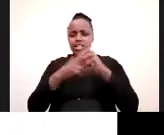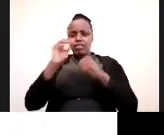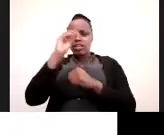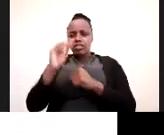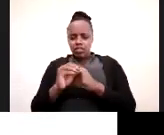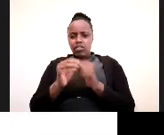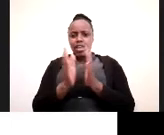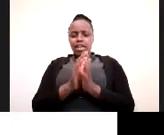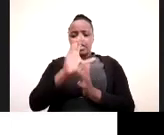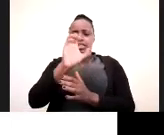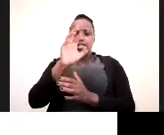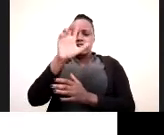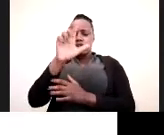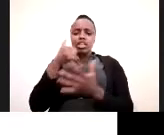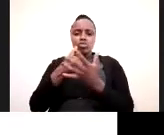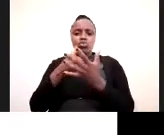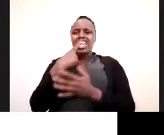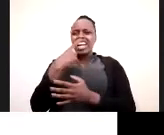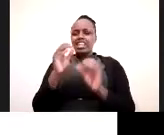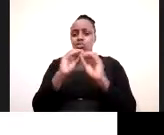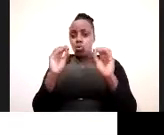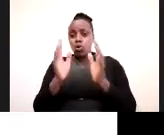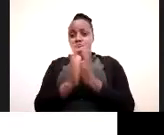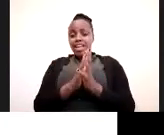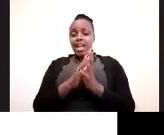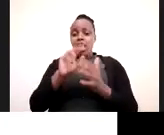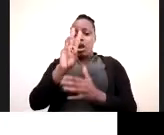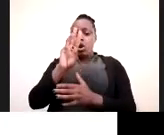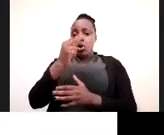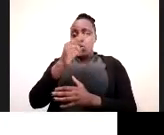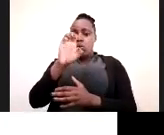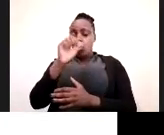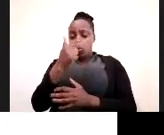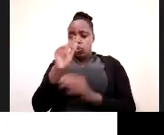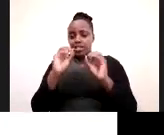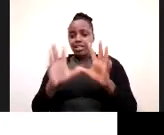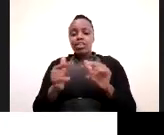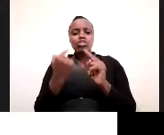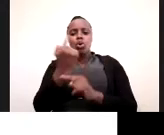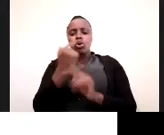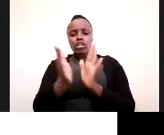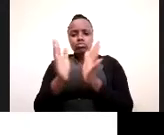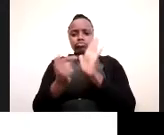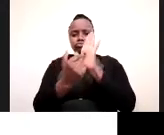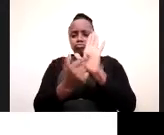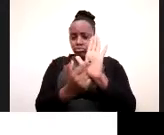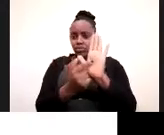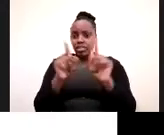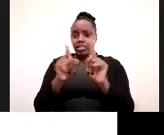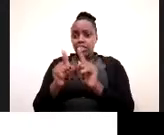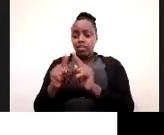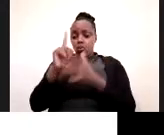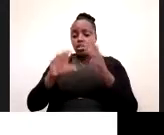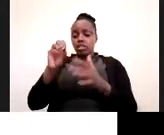cereals, excluding wheat and rice. So this is just to give you an overall view of what is organic and what is the importance of